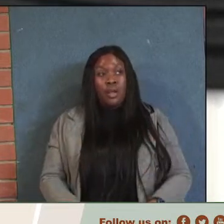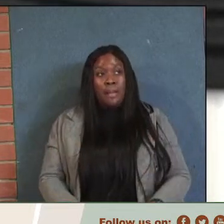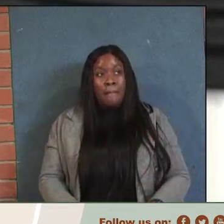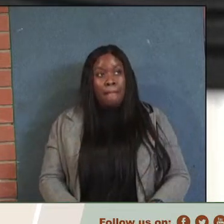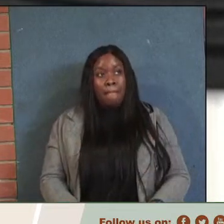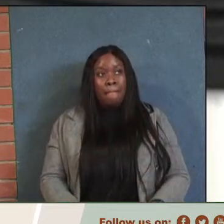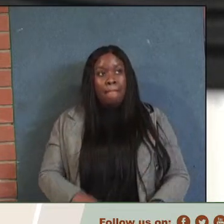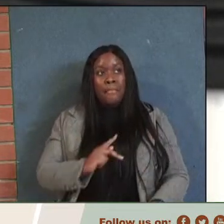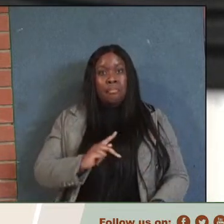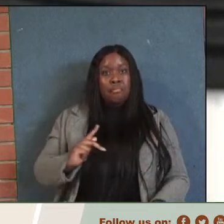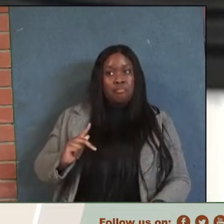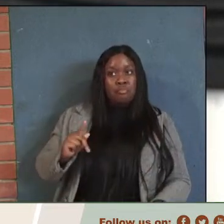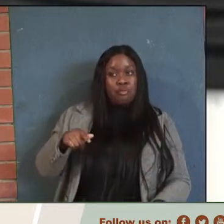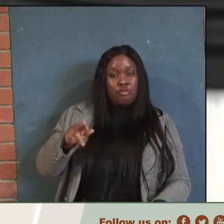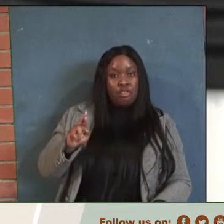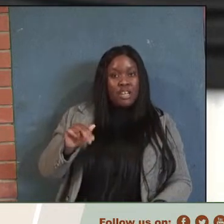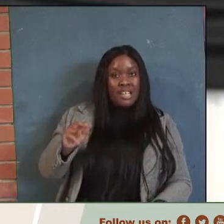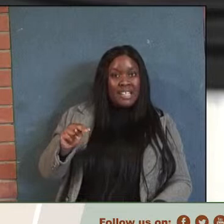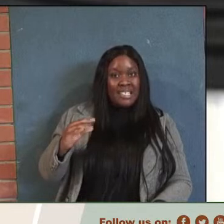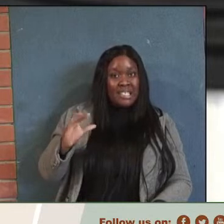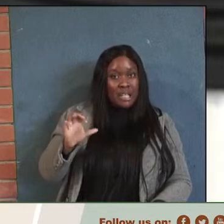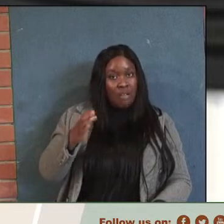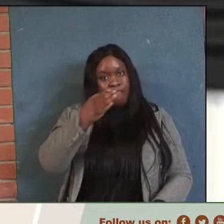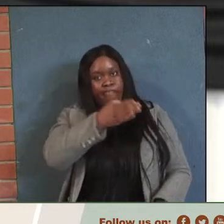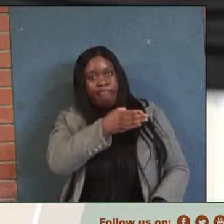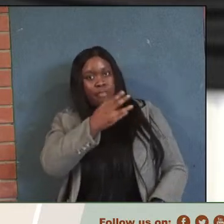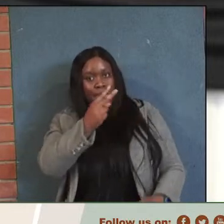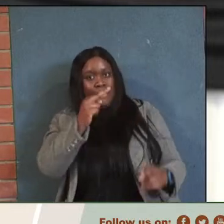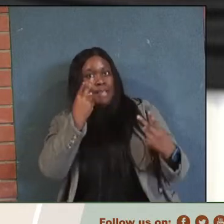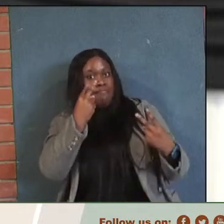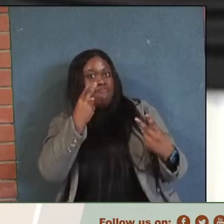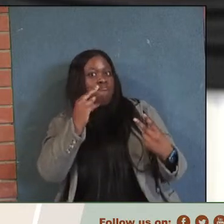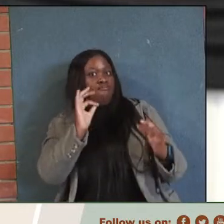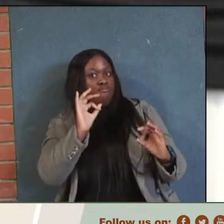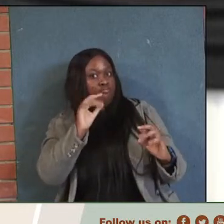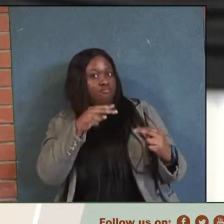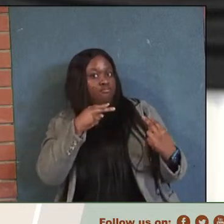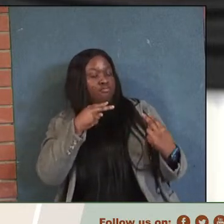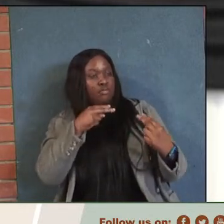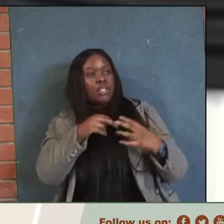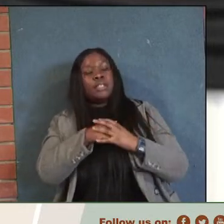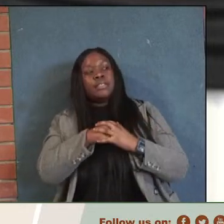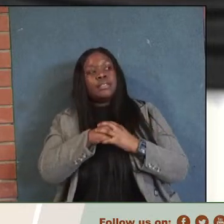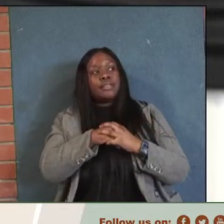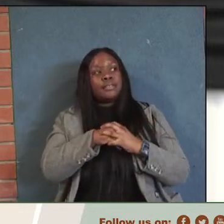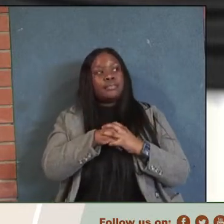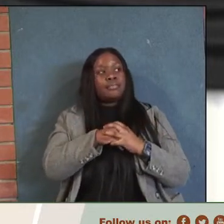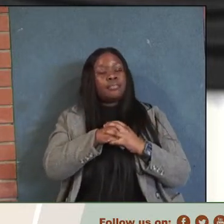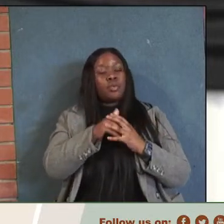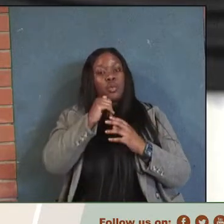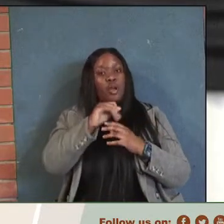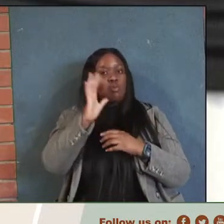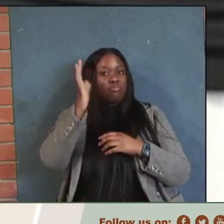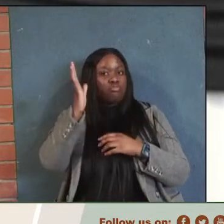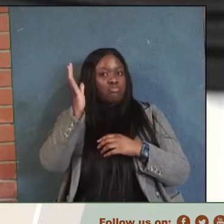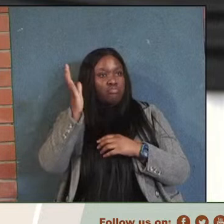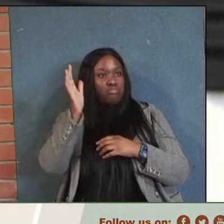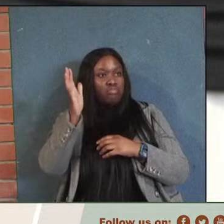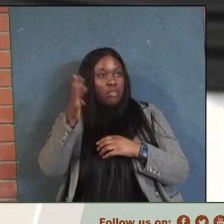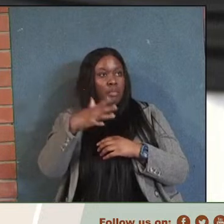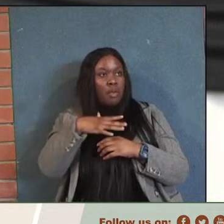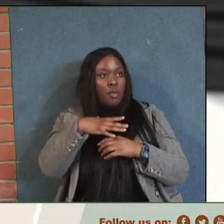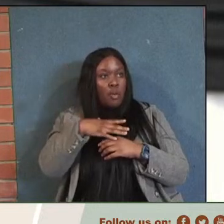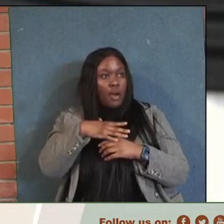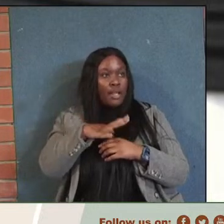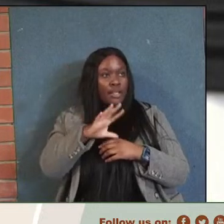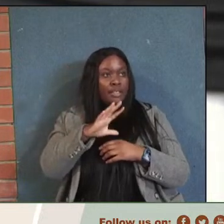Prince is there. When we present these resolutions in the House, I want them to